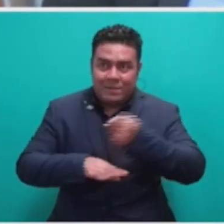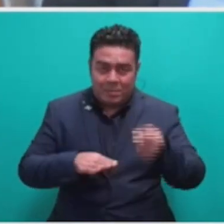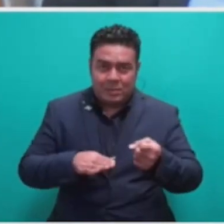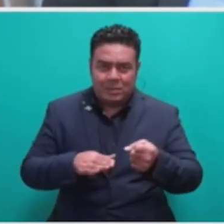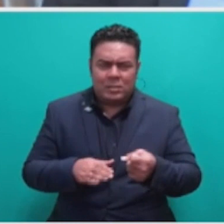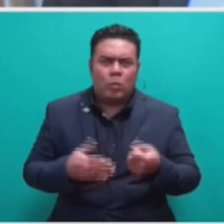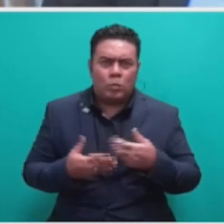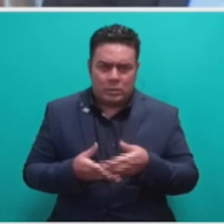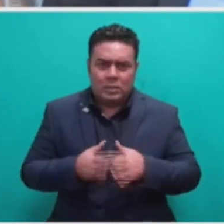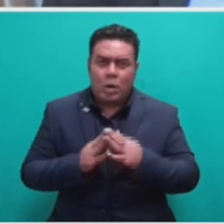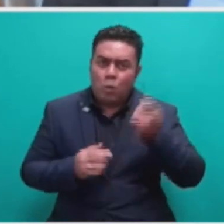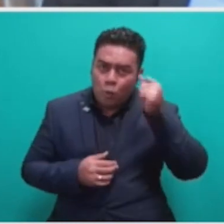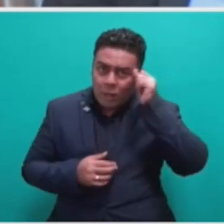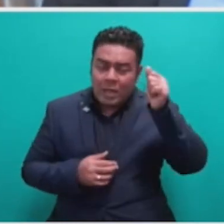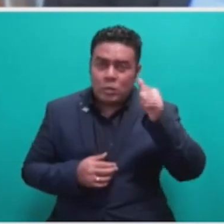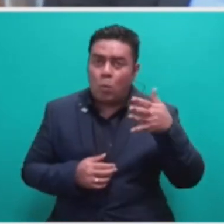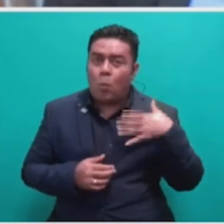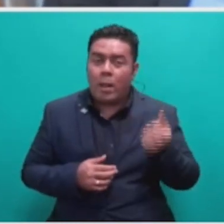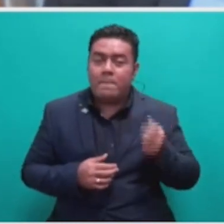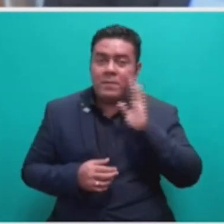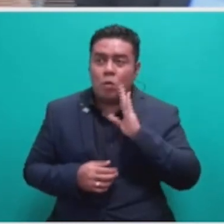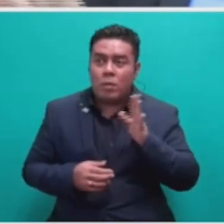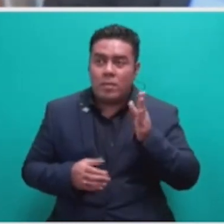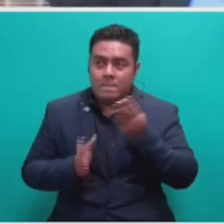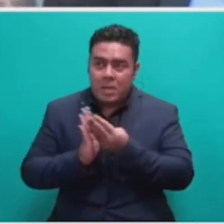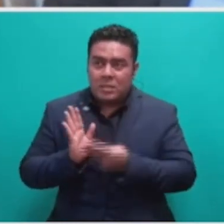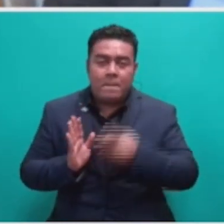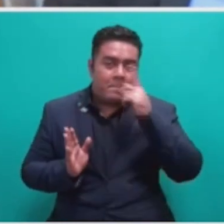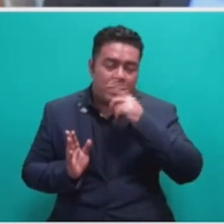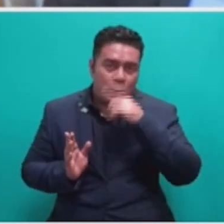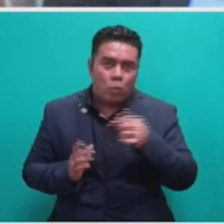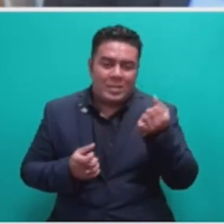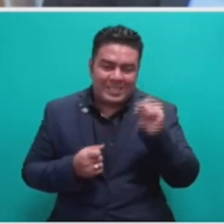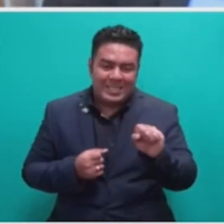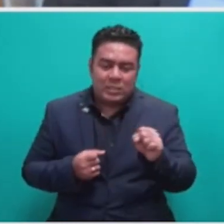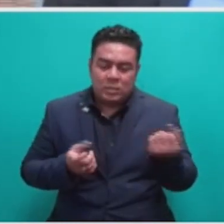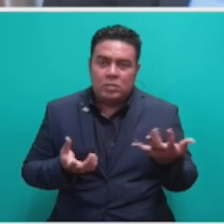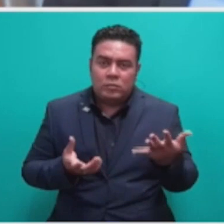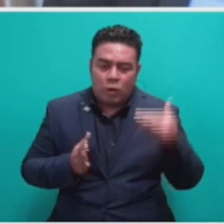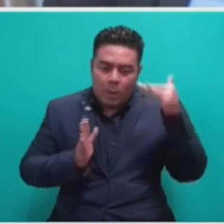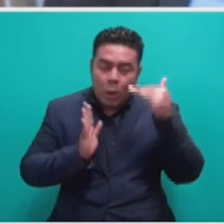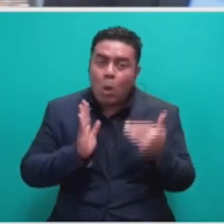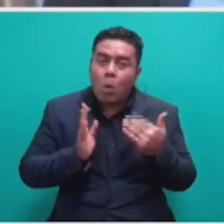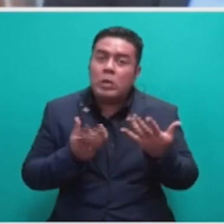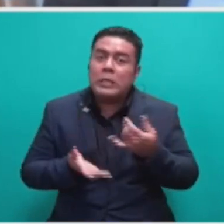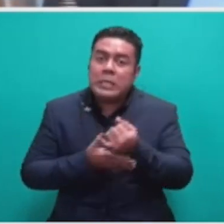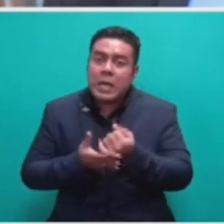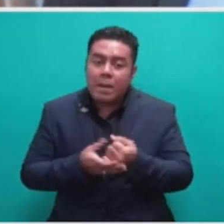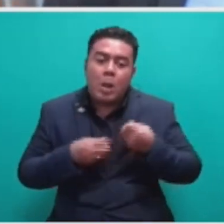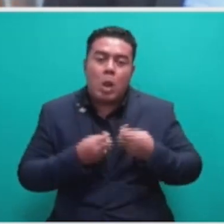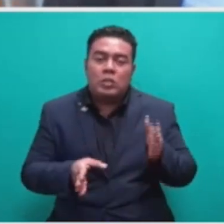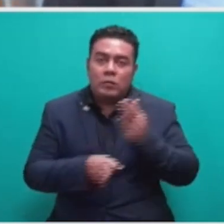started by recognizing well before the budget that the people were still transitioning from low income, loss of jobs.